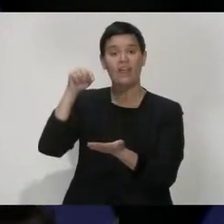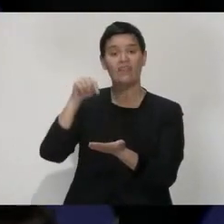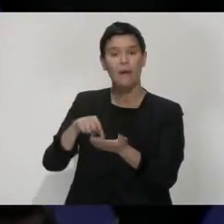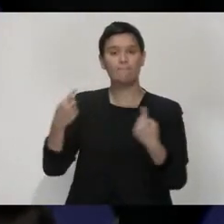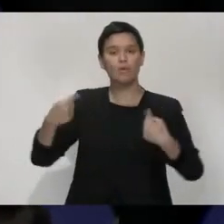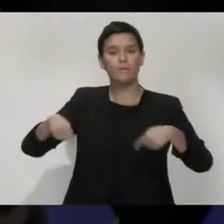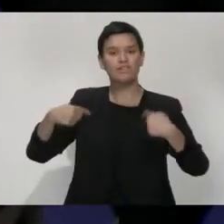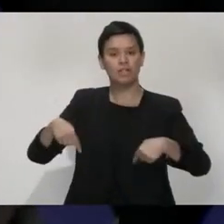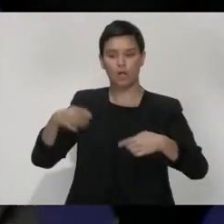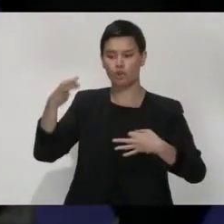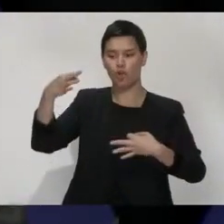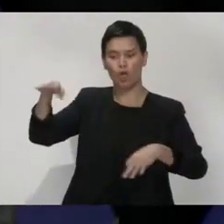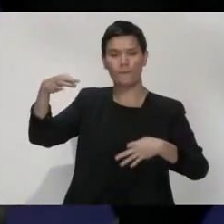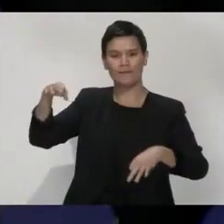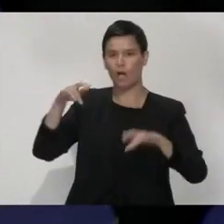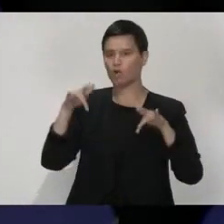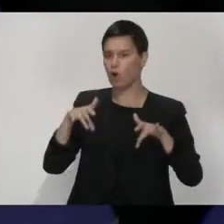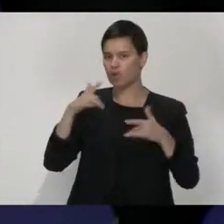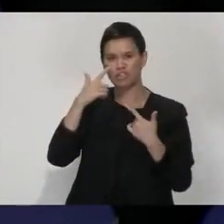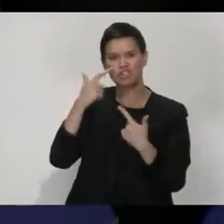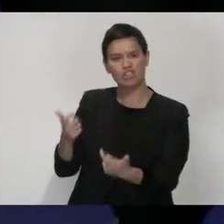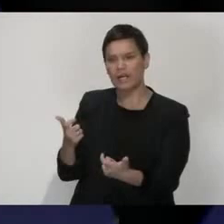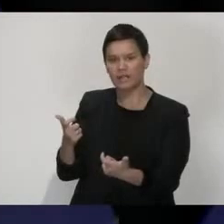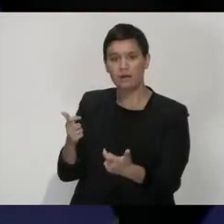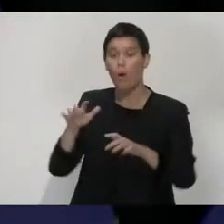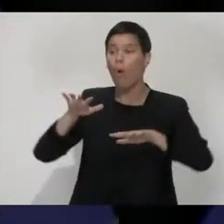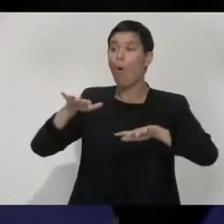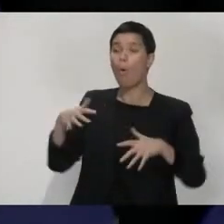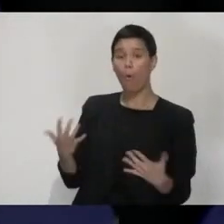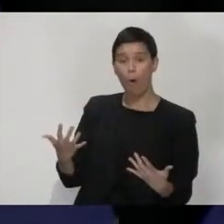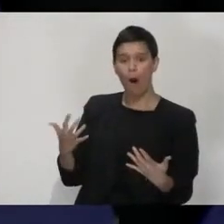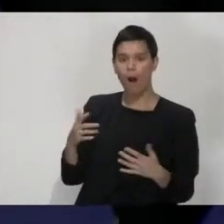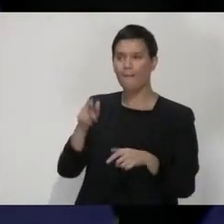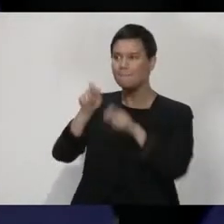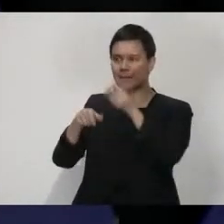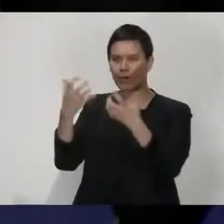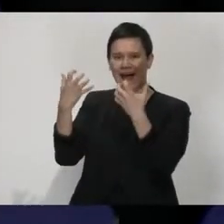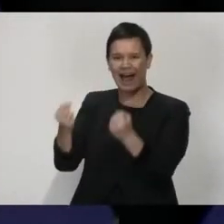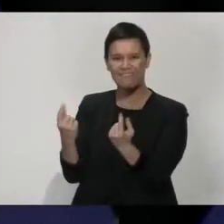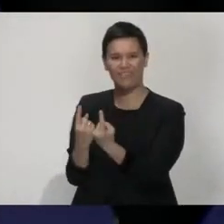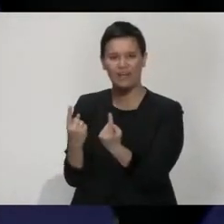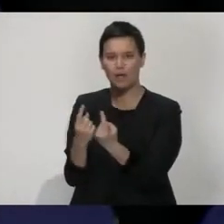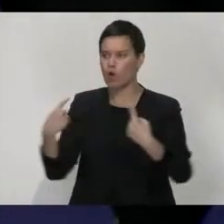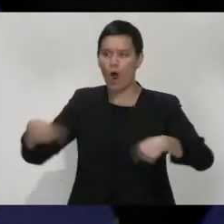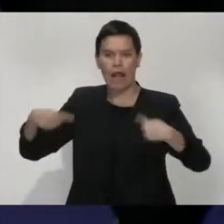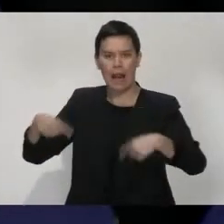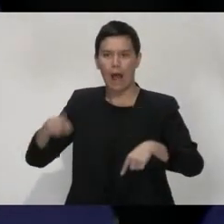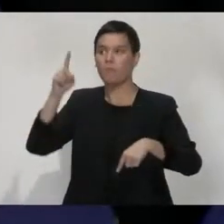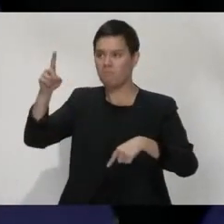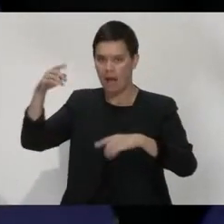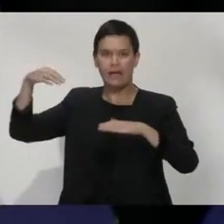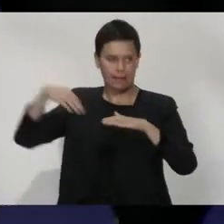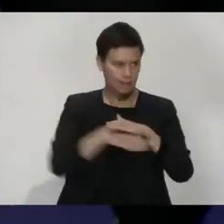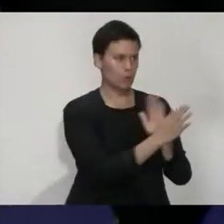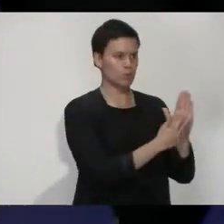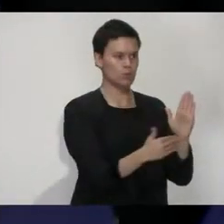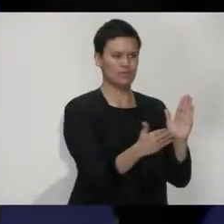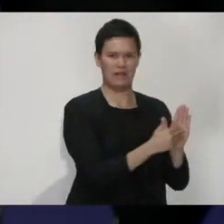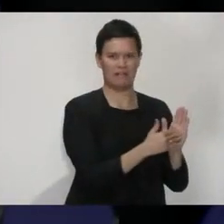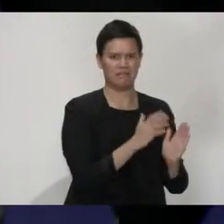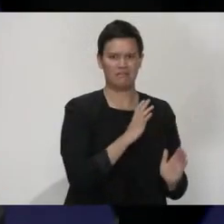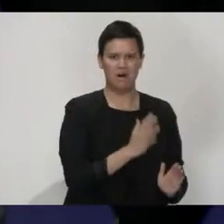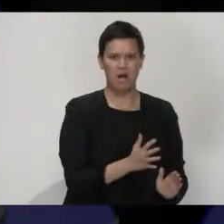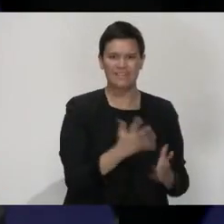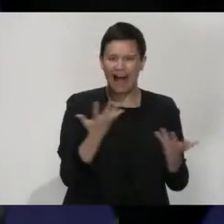they've been let through with stuff that doesn't meet the criteria. So what assurances can you give that Aucklanders haven't left who